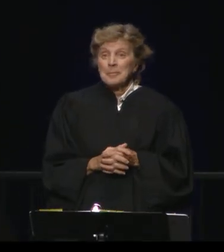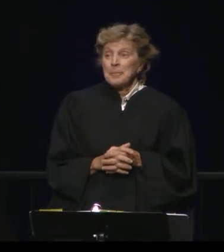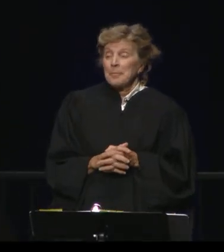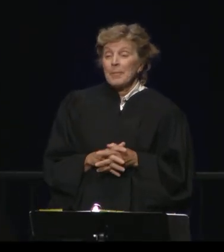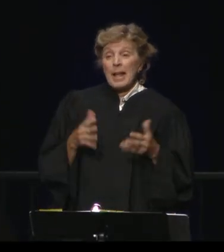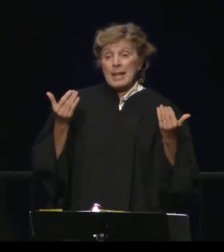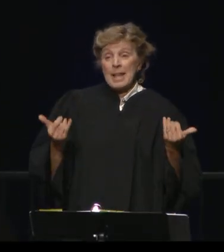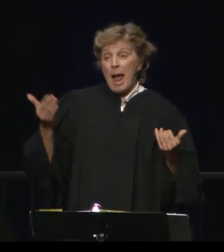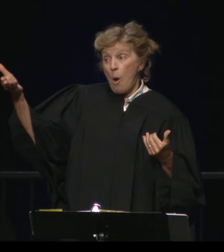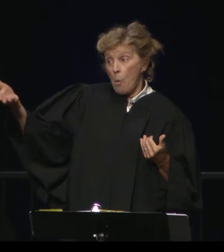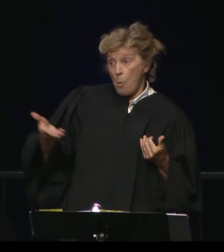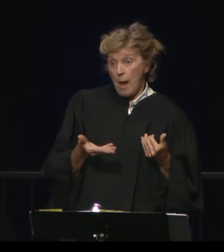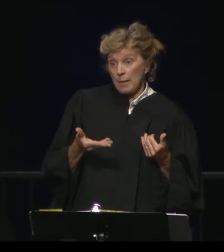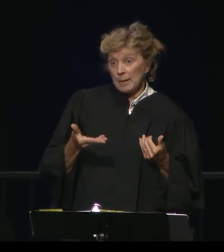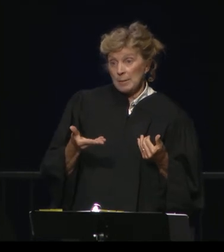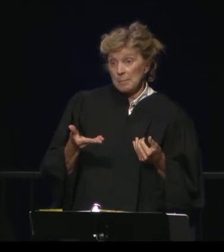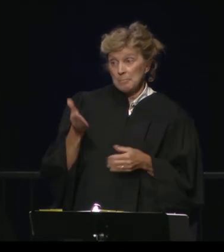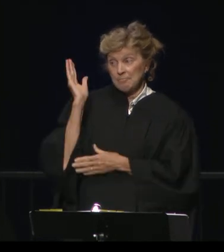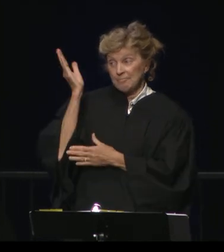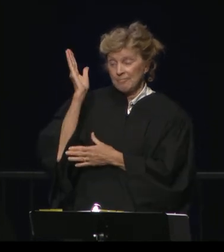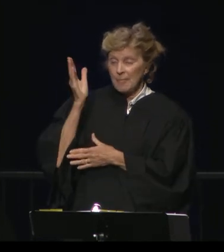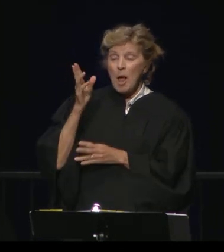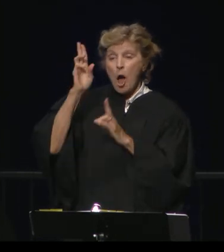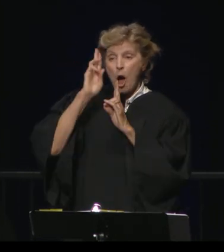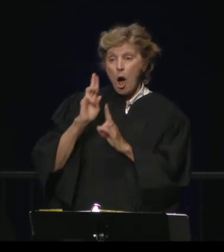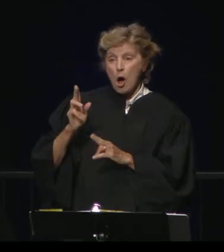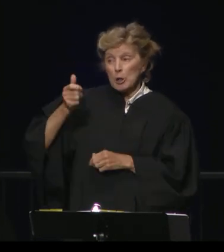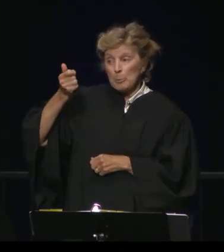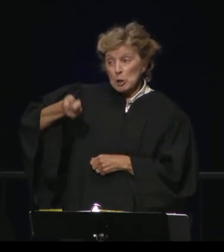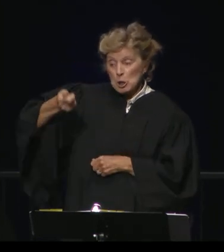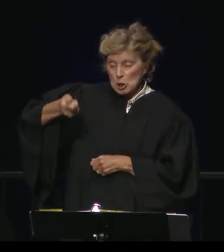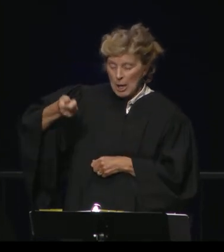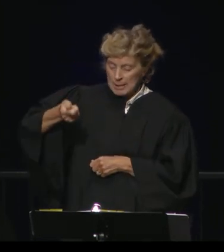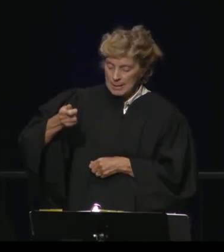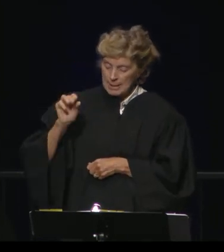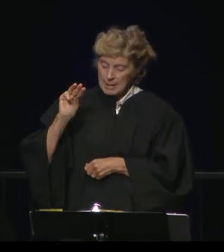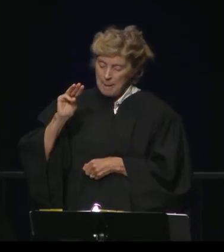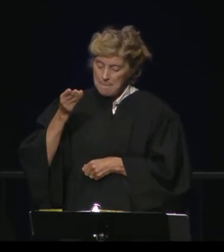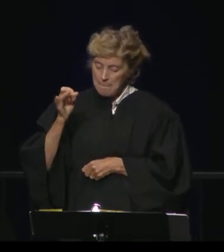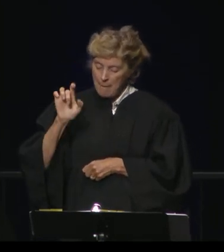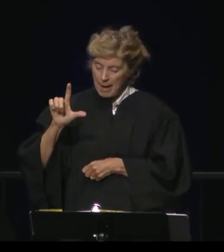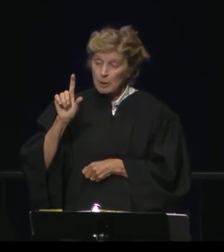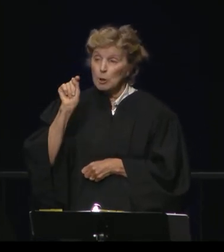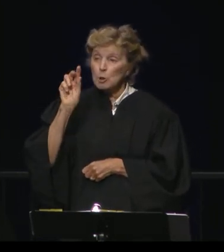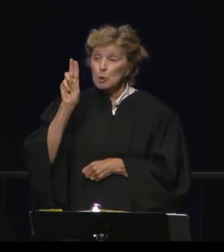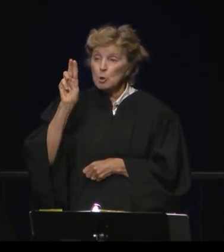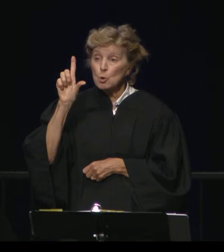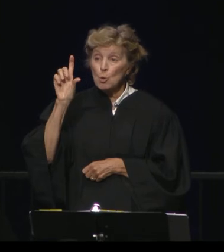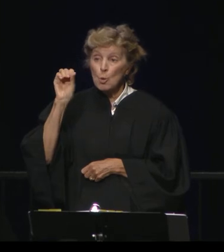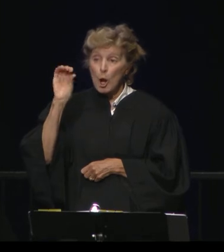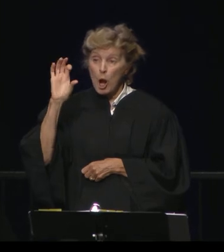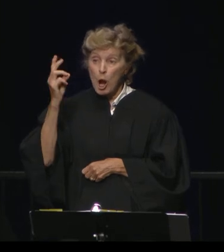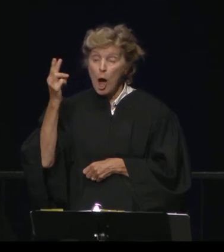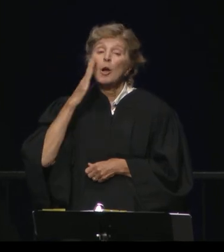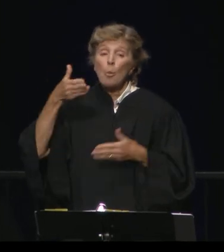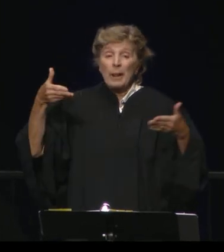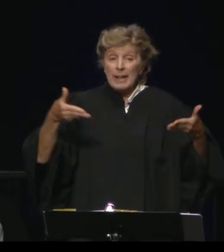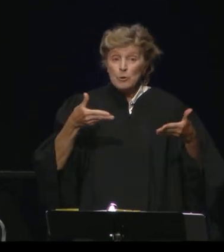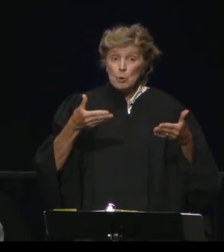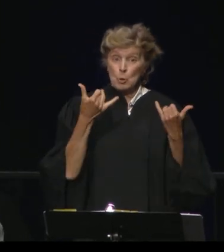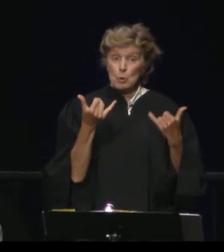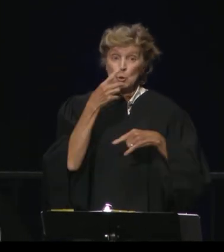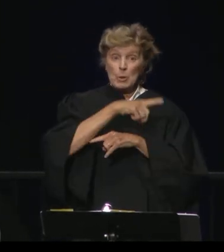I now welcome to the podium the Honorable Justice Michael Tulloch to introduce today's honorary